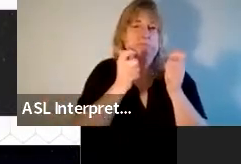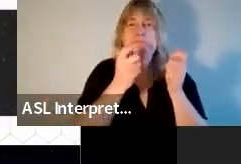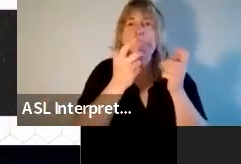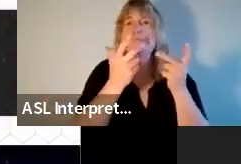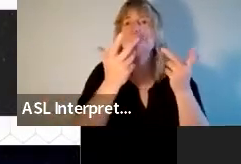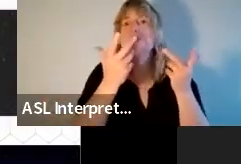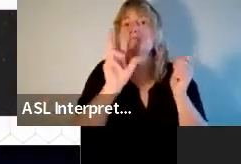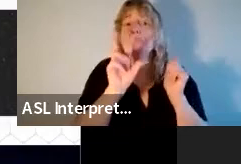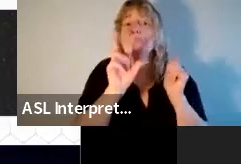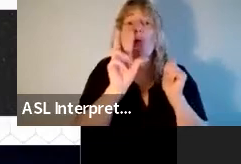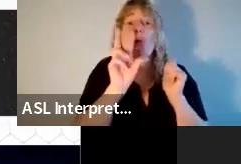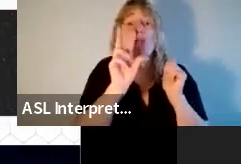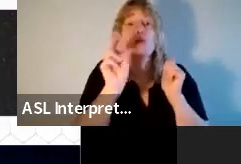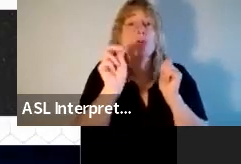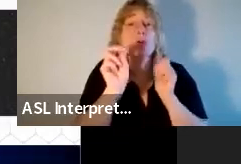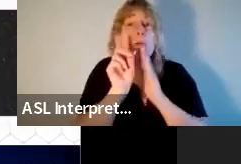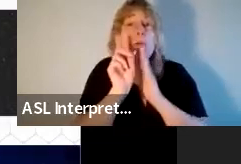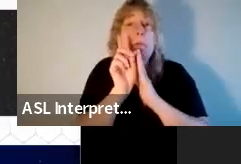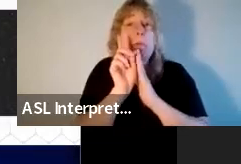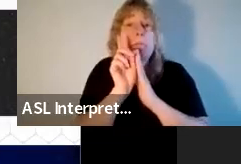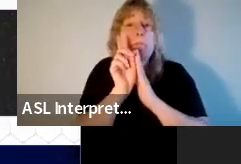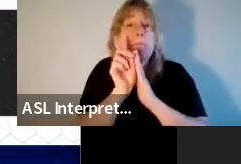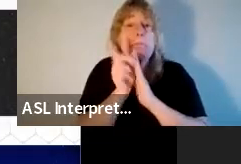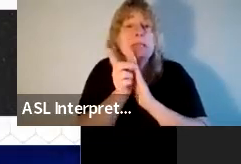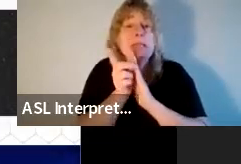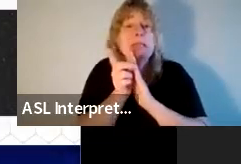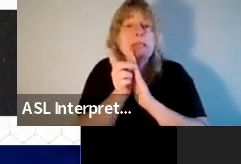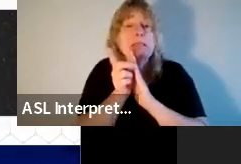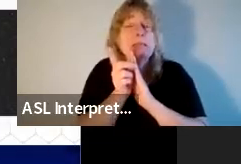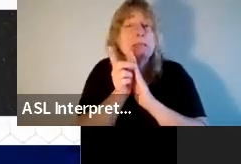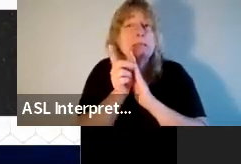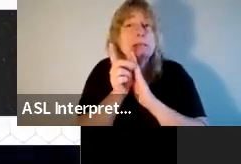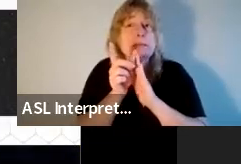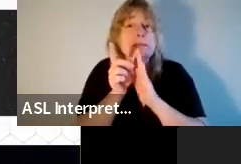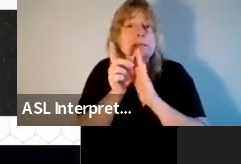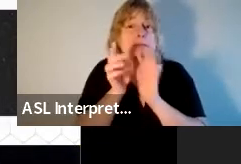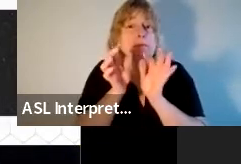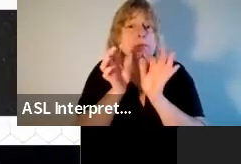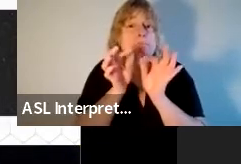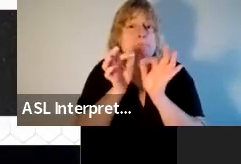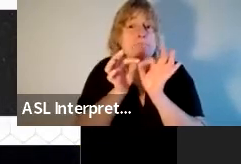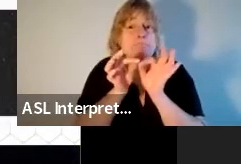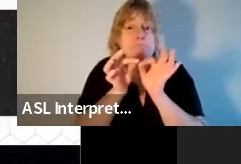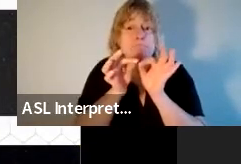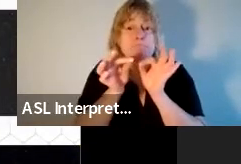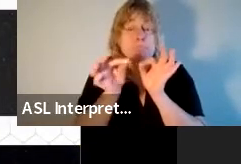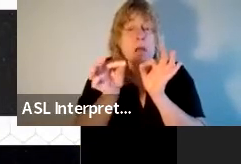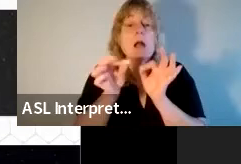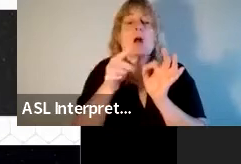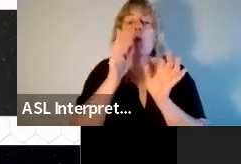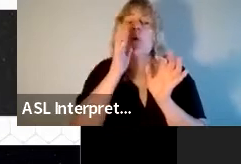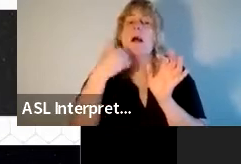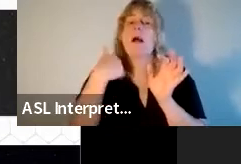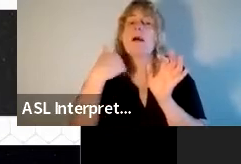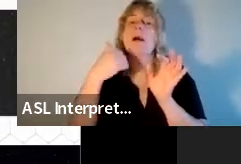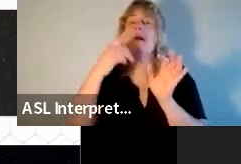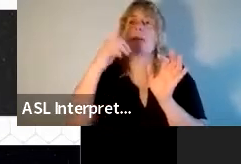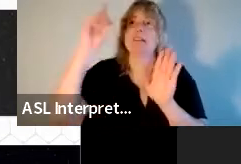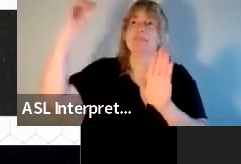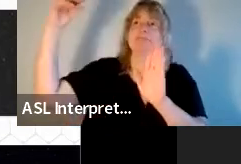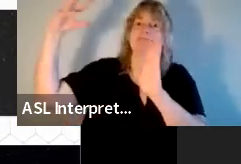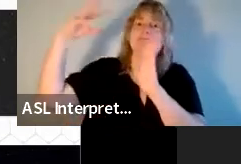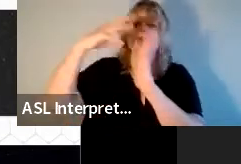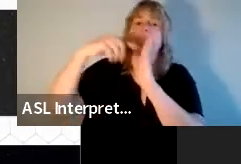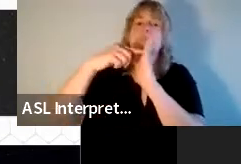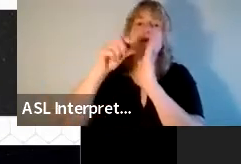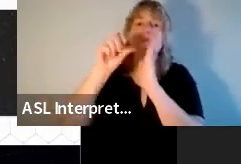30 minutes or so, that solar panel needs to come out. There's a battery that can operate it for a while, but we